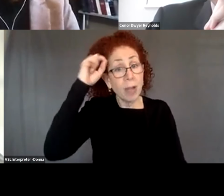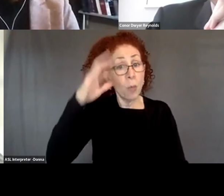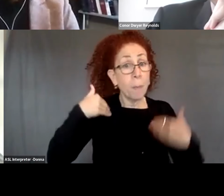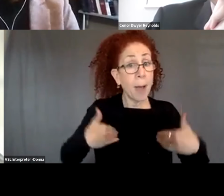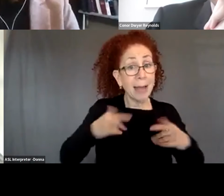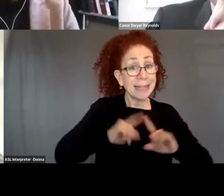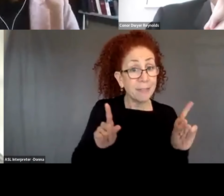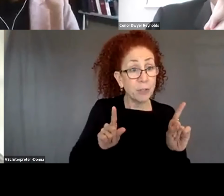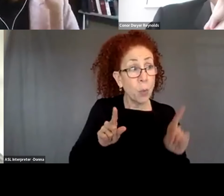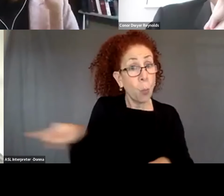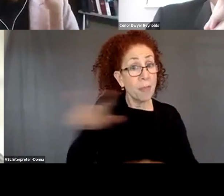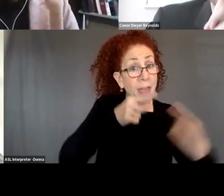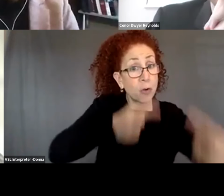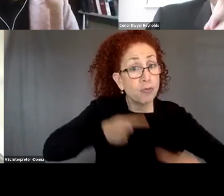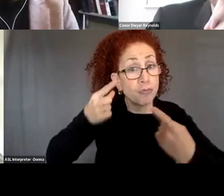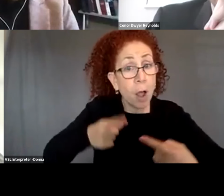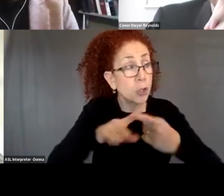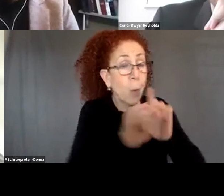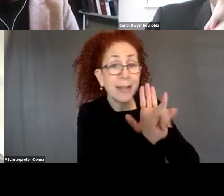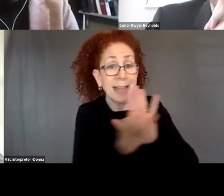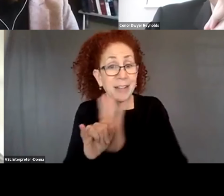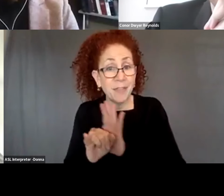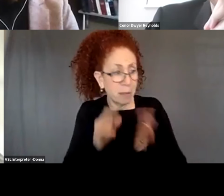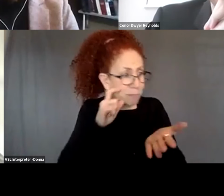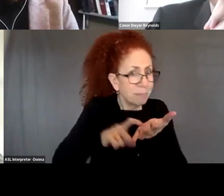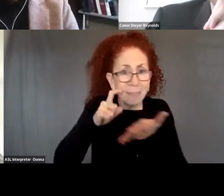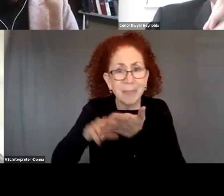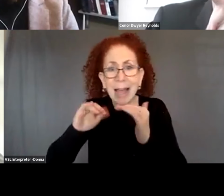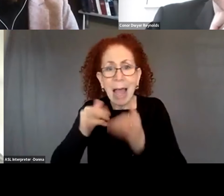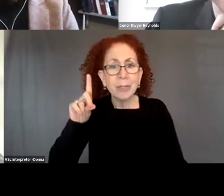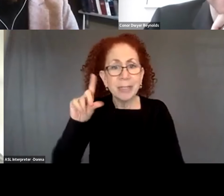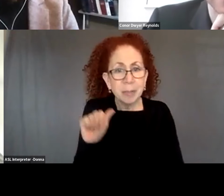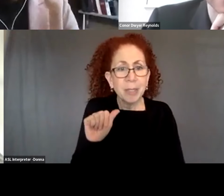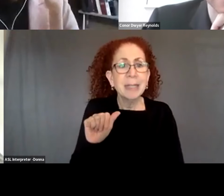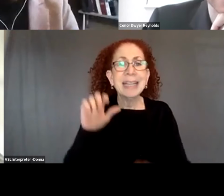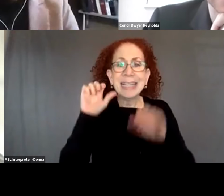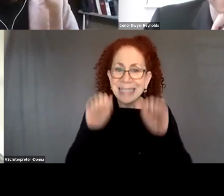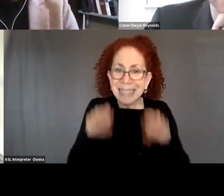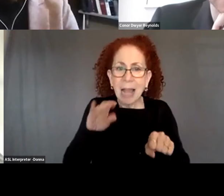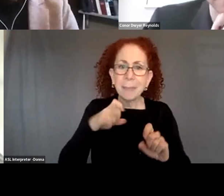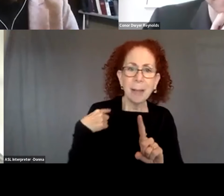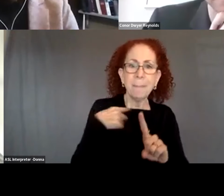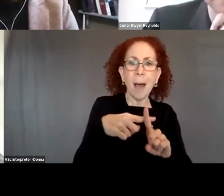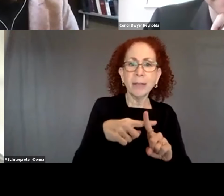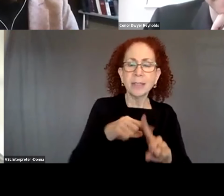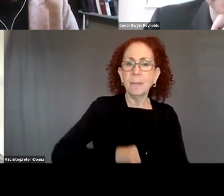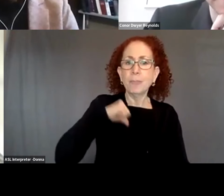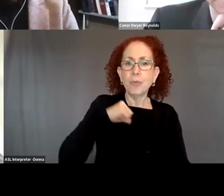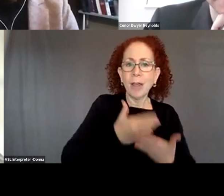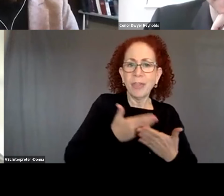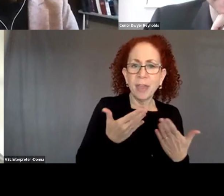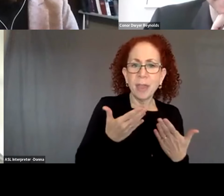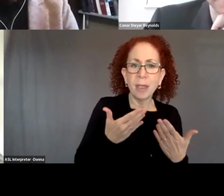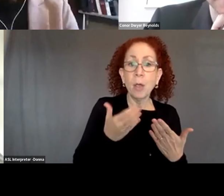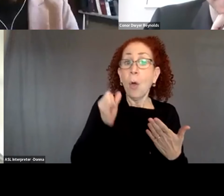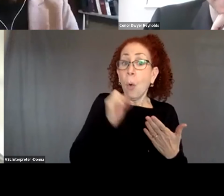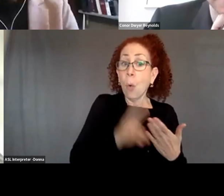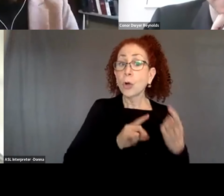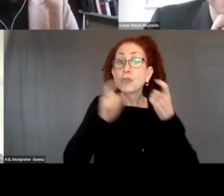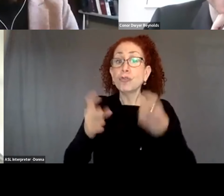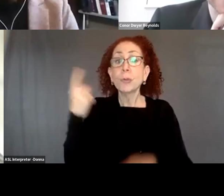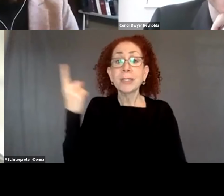are struggling to identify the ways that disability can be a source of positivity or pride, or may have contributions to